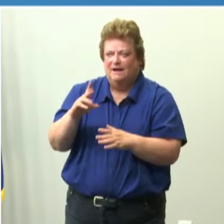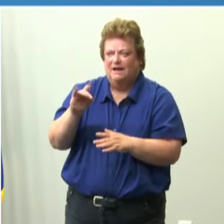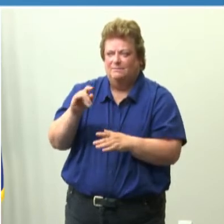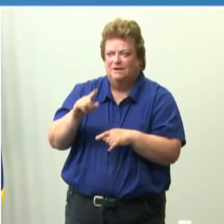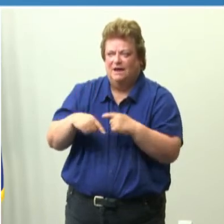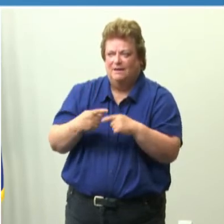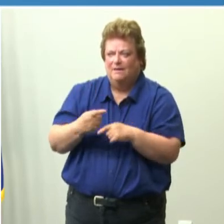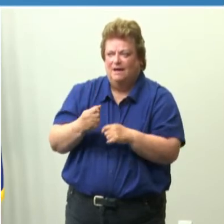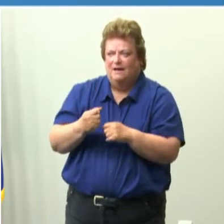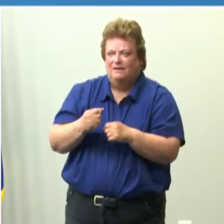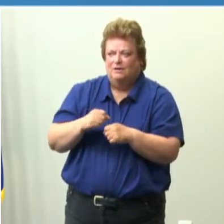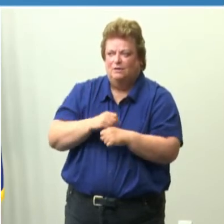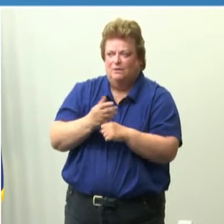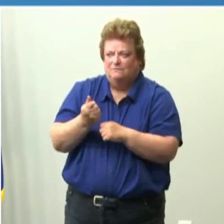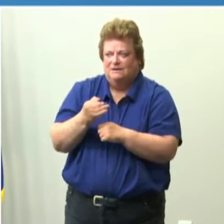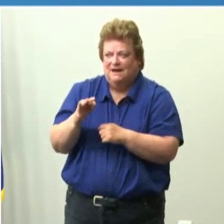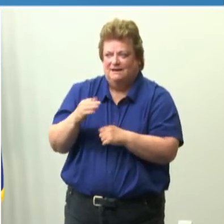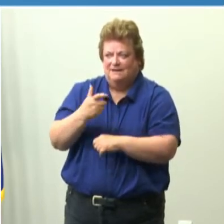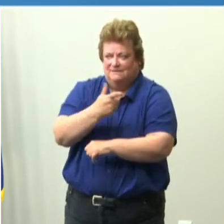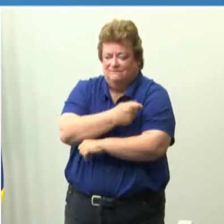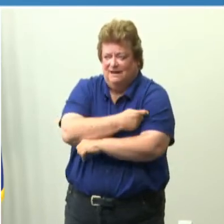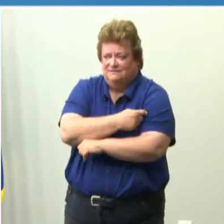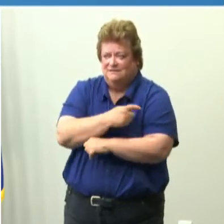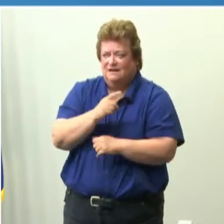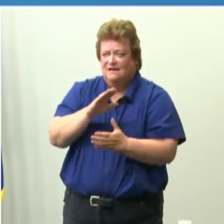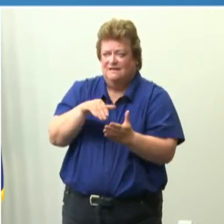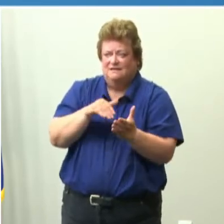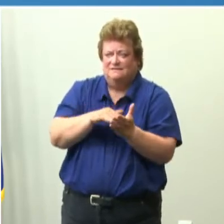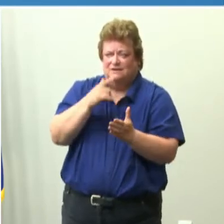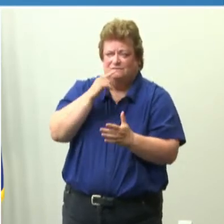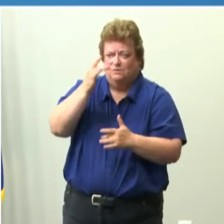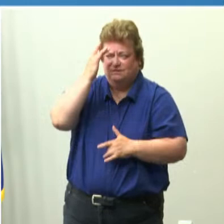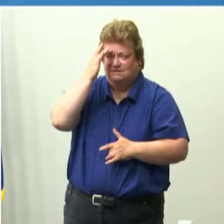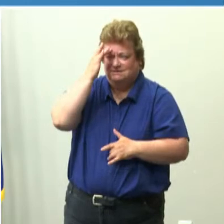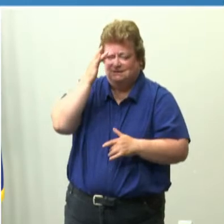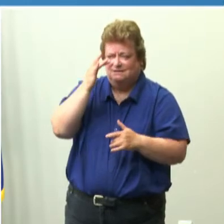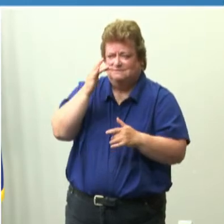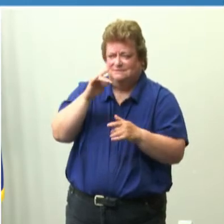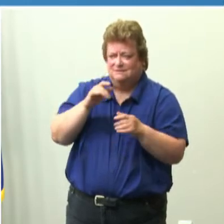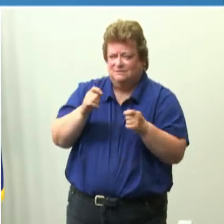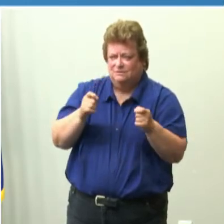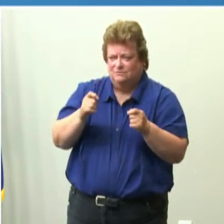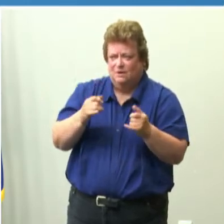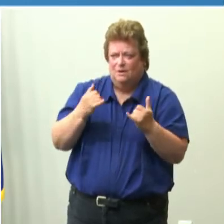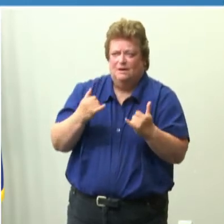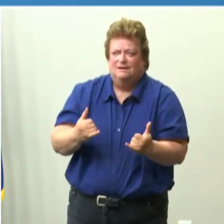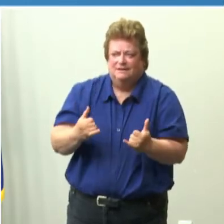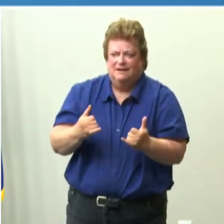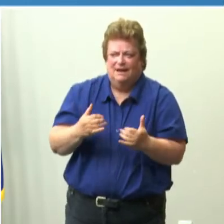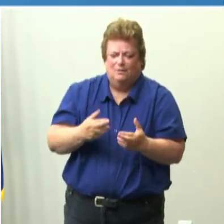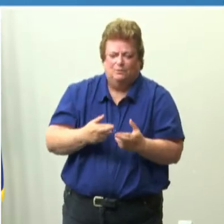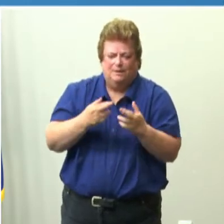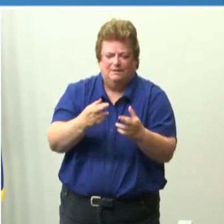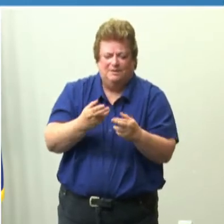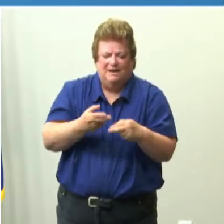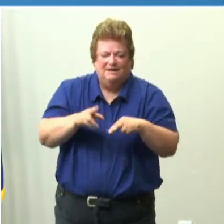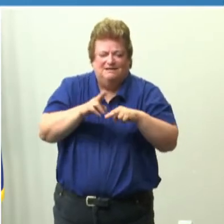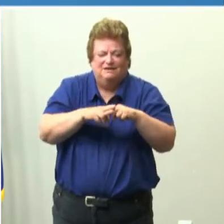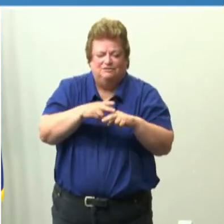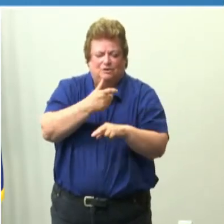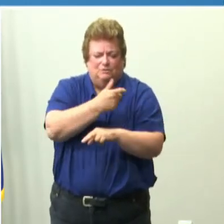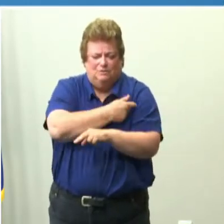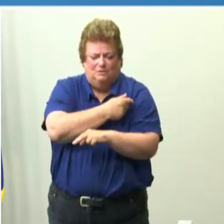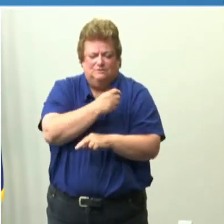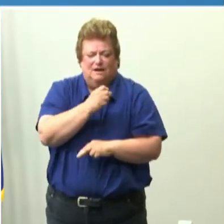on COVID-19 vaccine. The Centers for Disease and Control Prevention now recommends an additional dose of